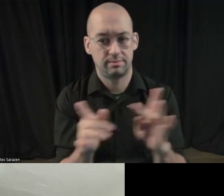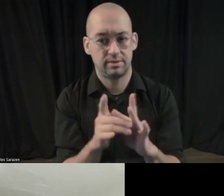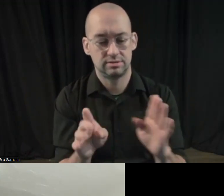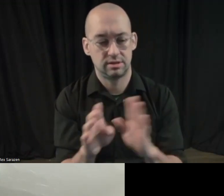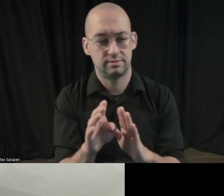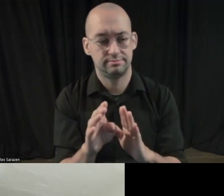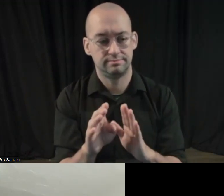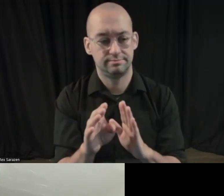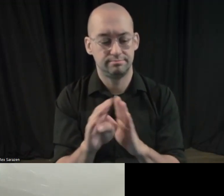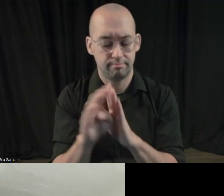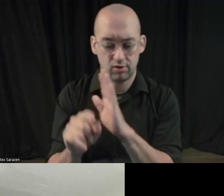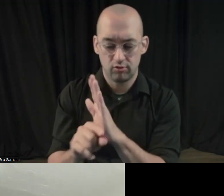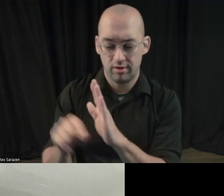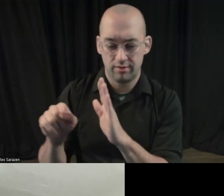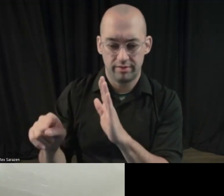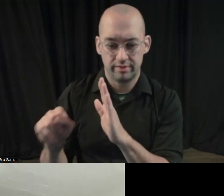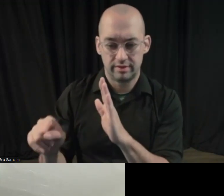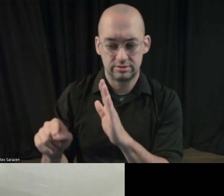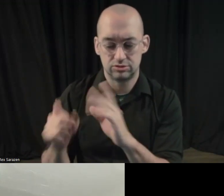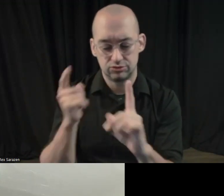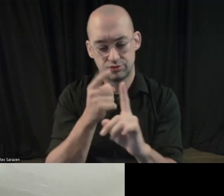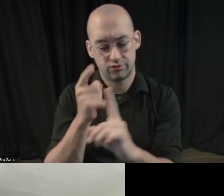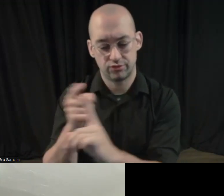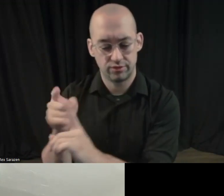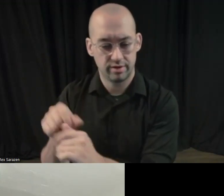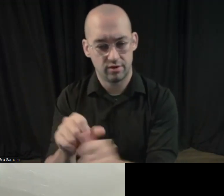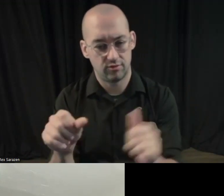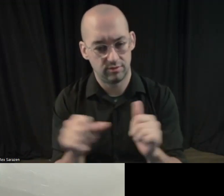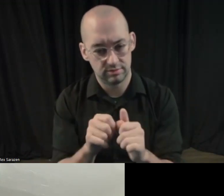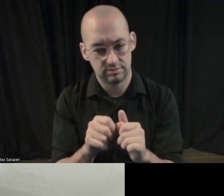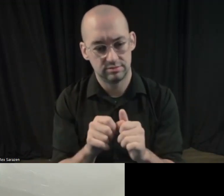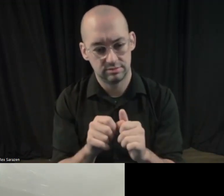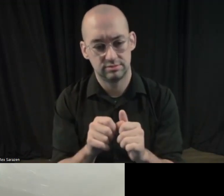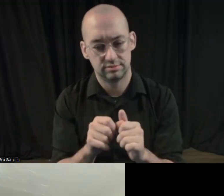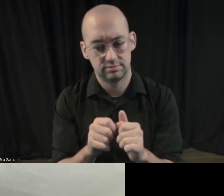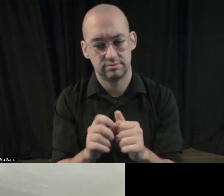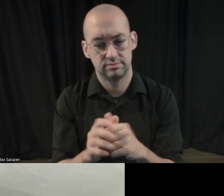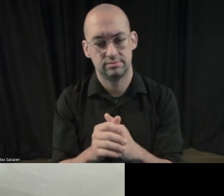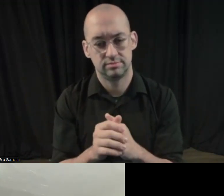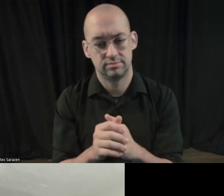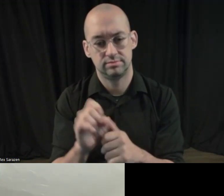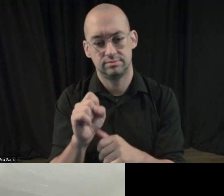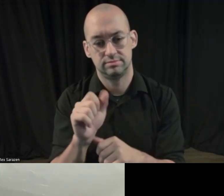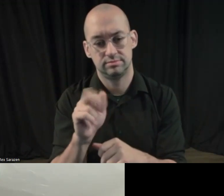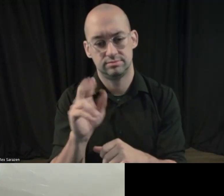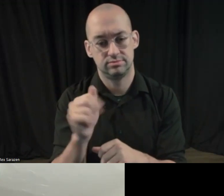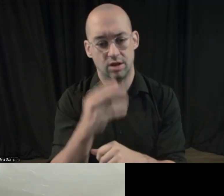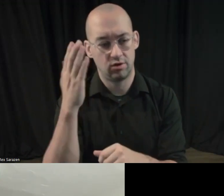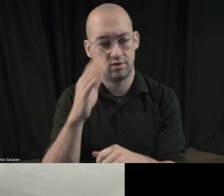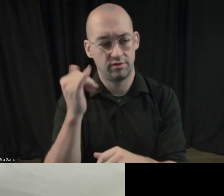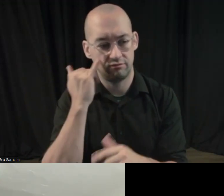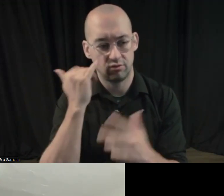general principle statement behind these target areas that we've laid out. So Sarah, I don't know if you want to comment on that, but